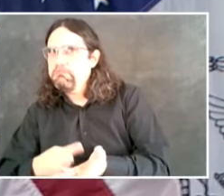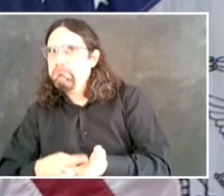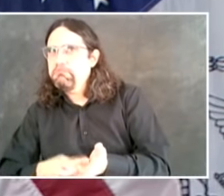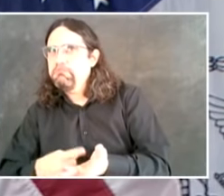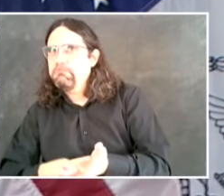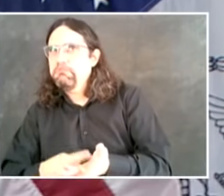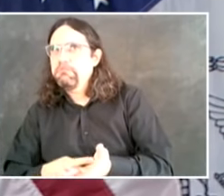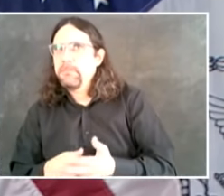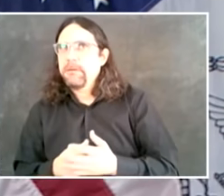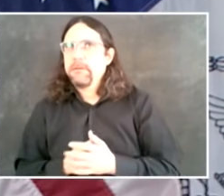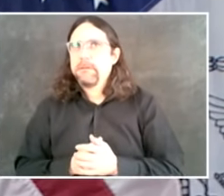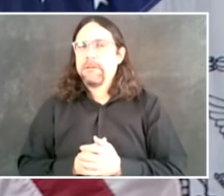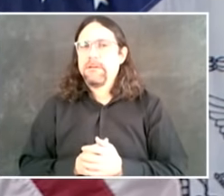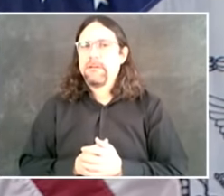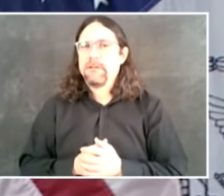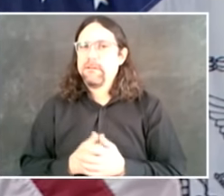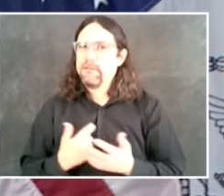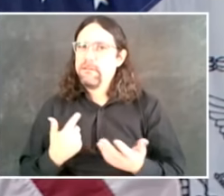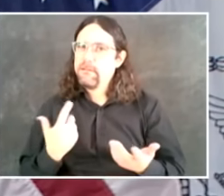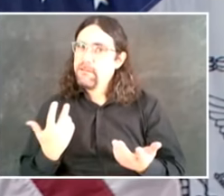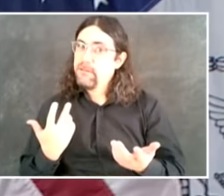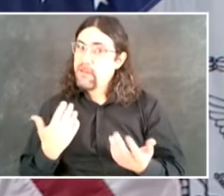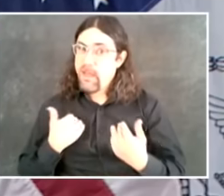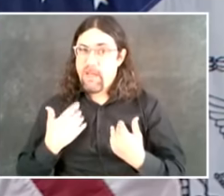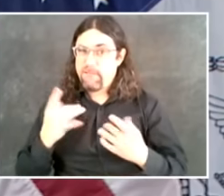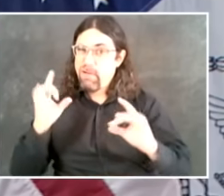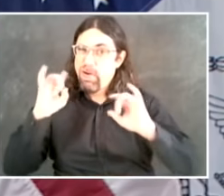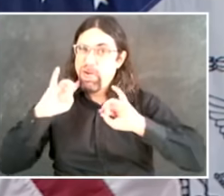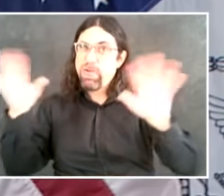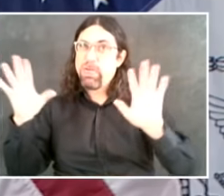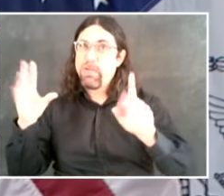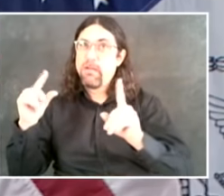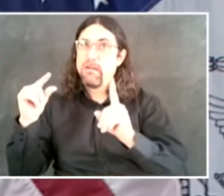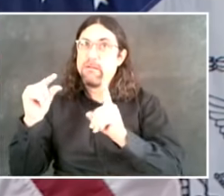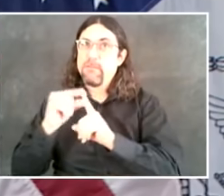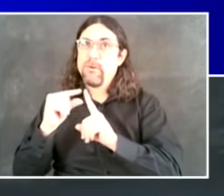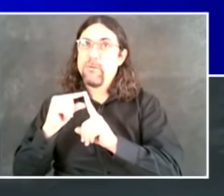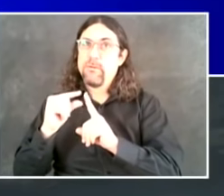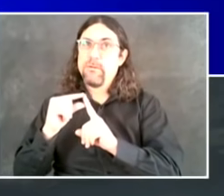boomerang. That's the word I want you to think about when you